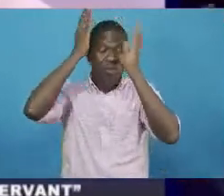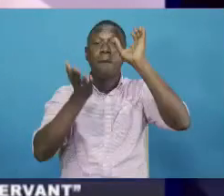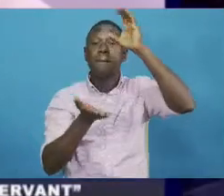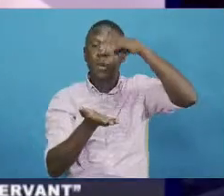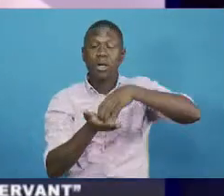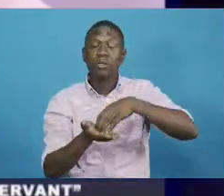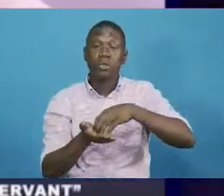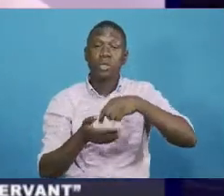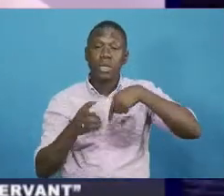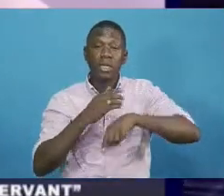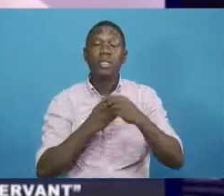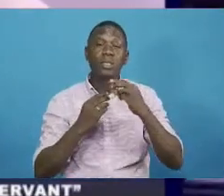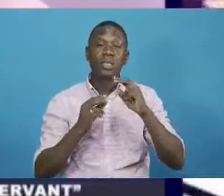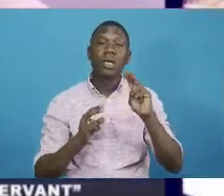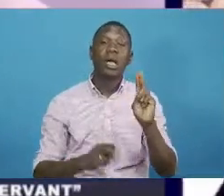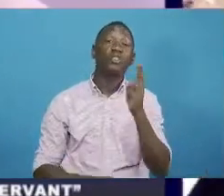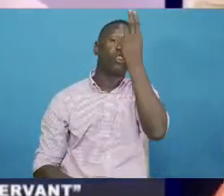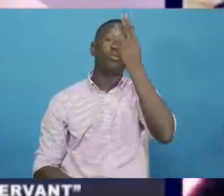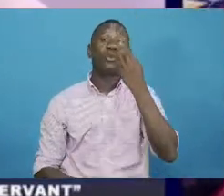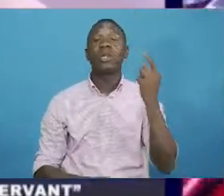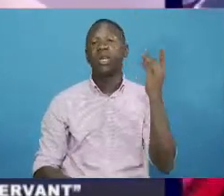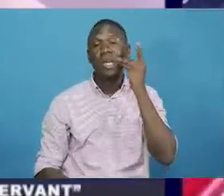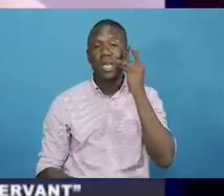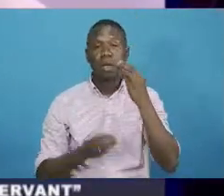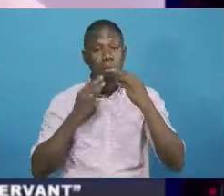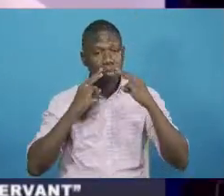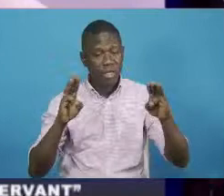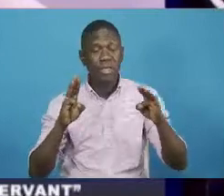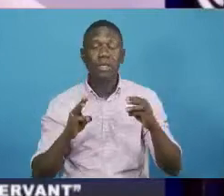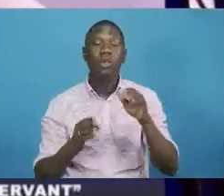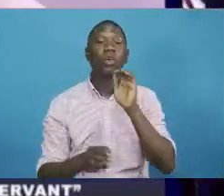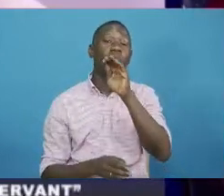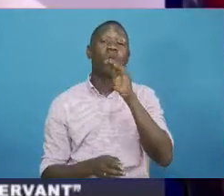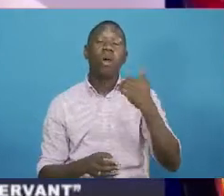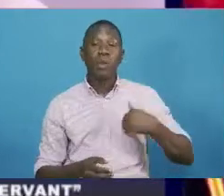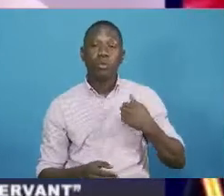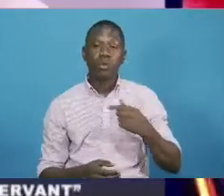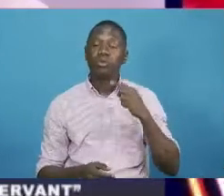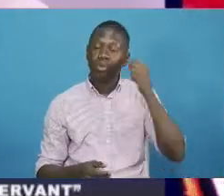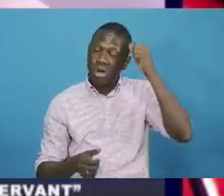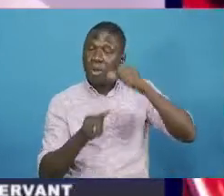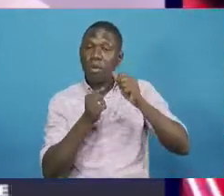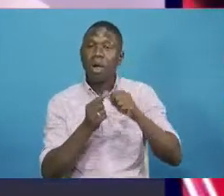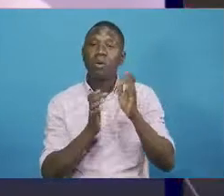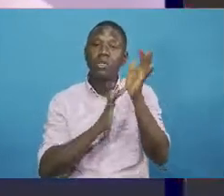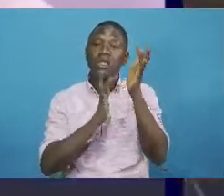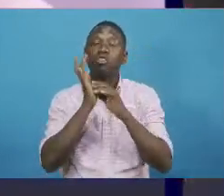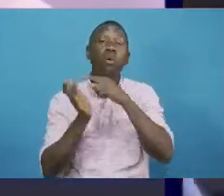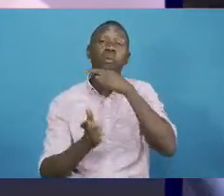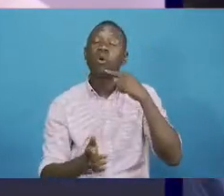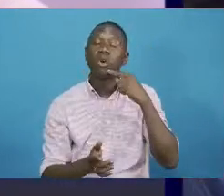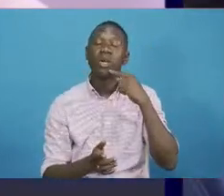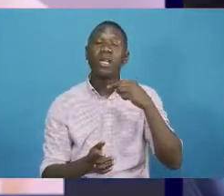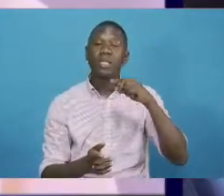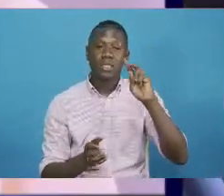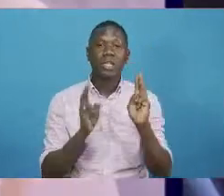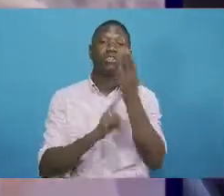of Banjul, in his Assumption Day message, called on people to reflect on Mary's Assumption and reception in heaven by